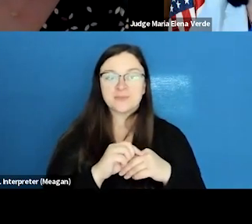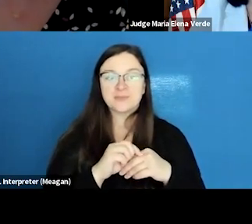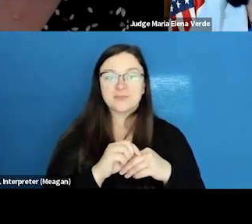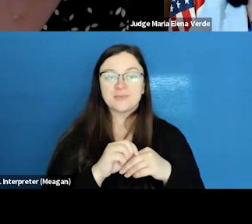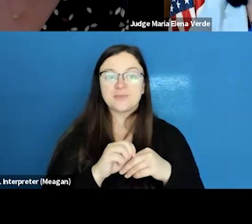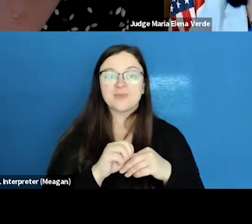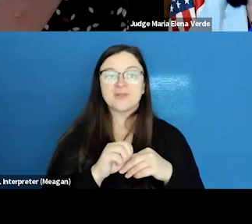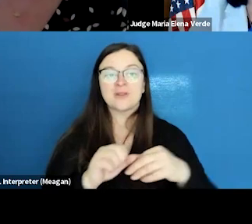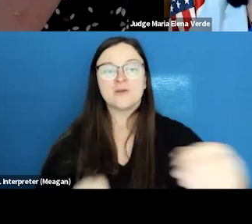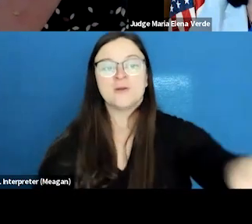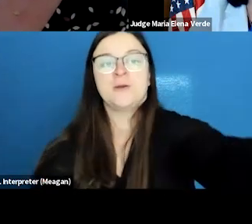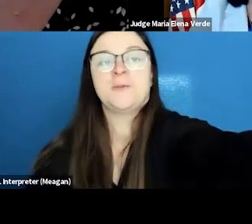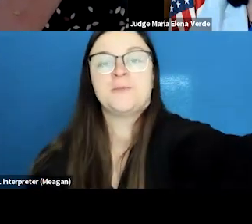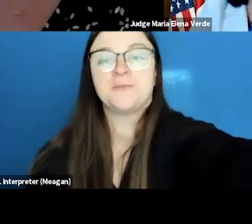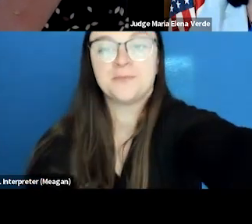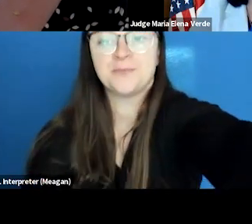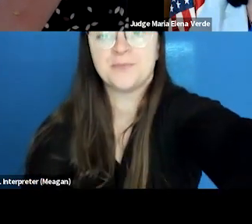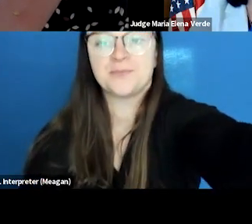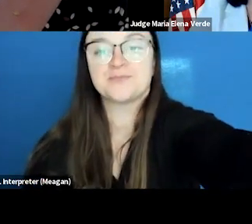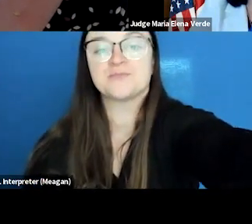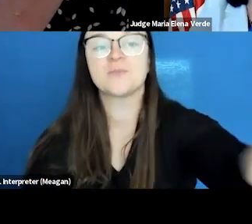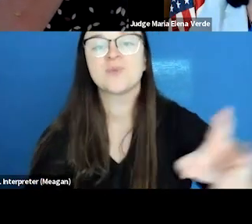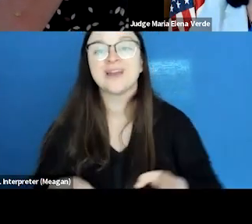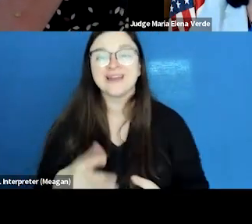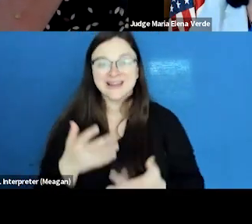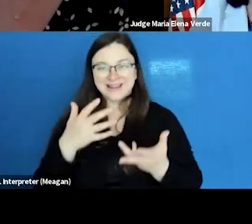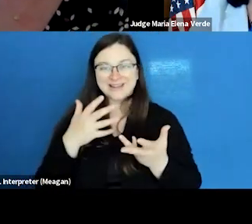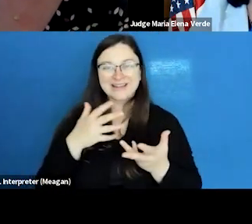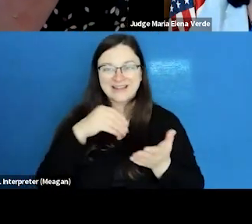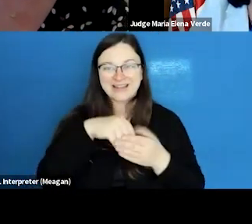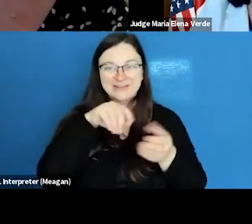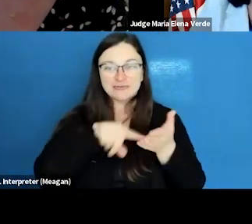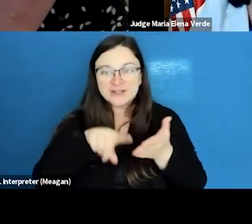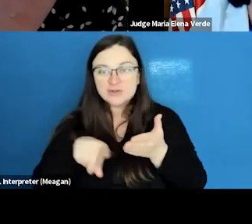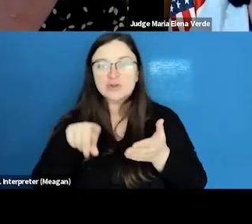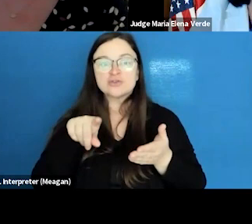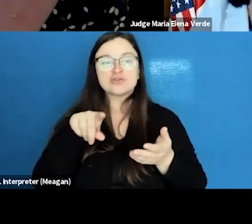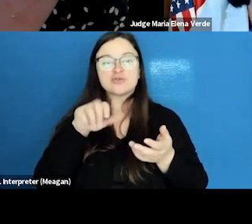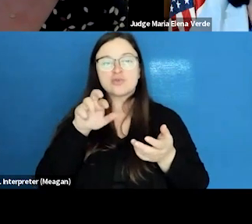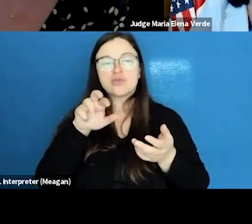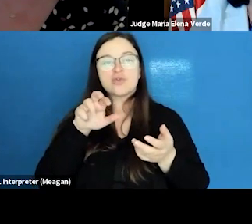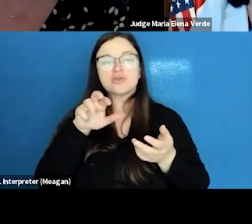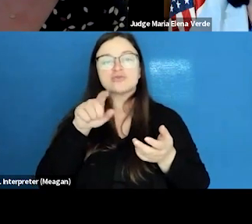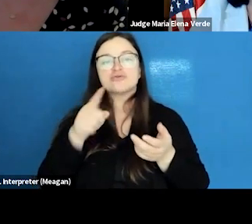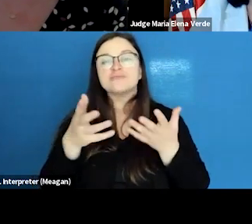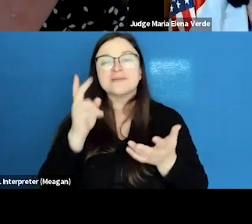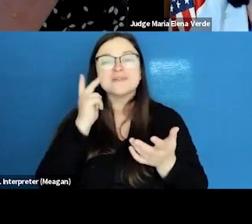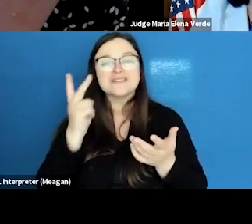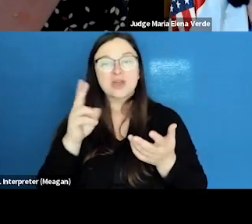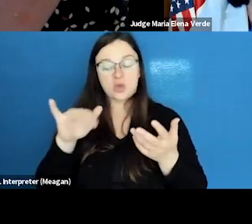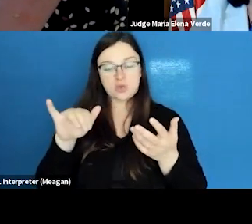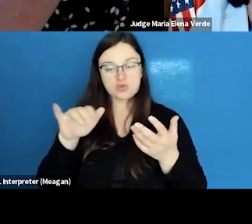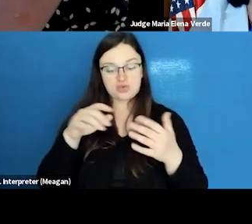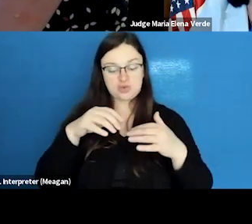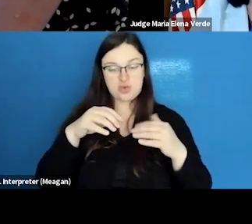And in research or in other popular literature that you might have seen, those roots of recovery are often referred to as recovery